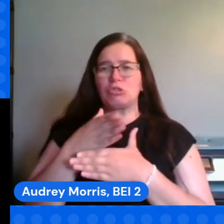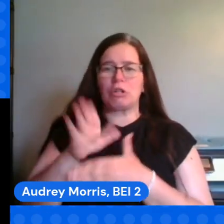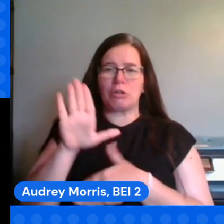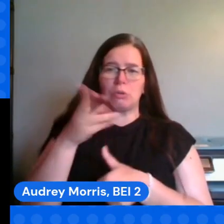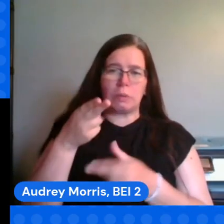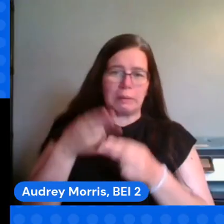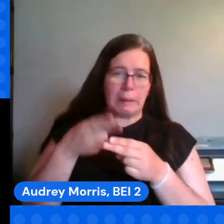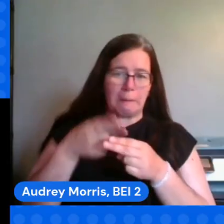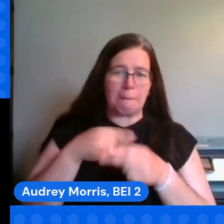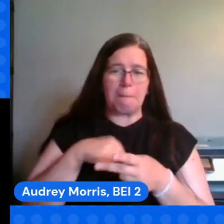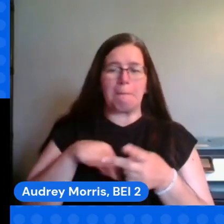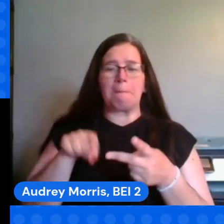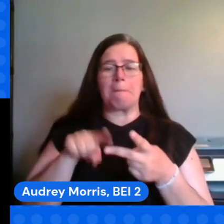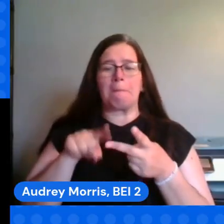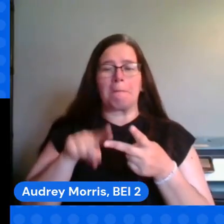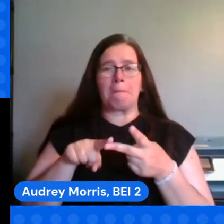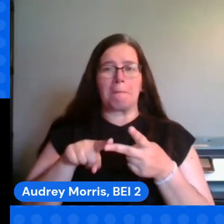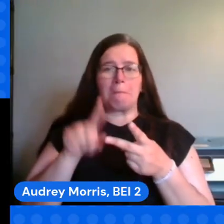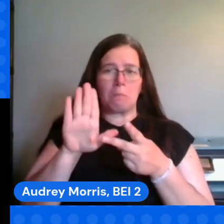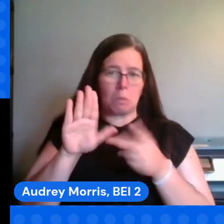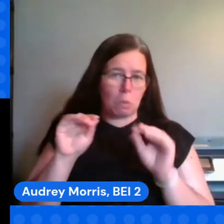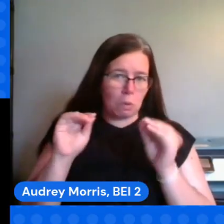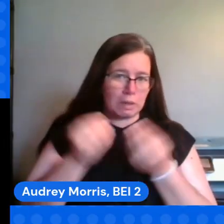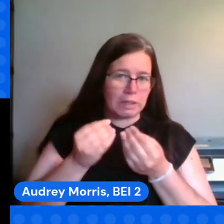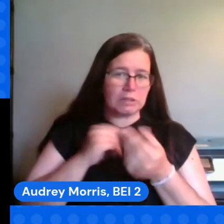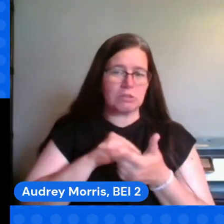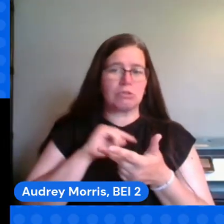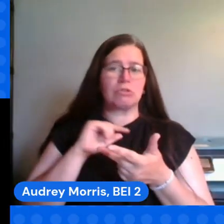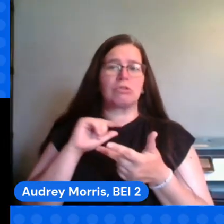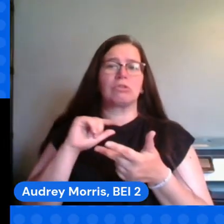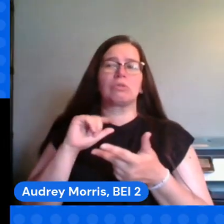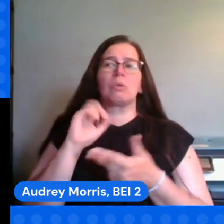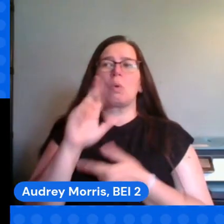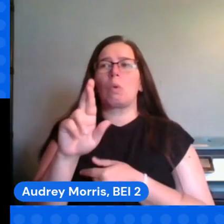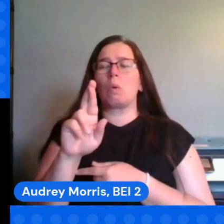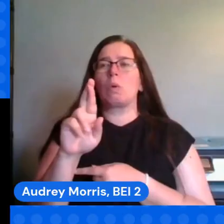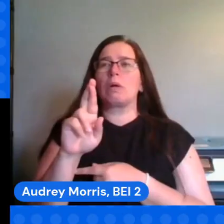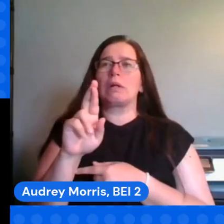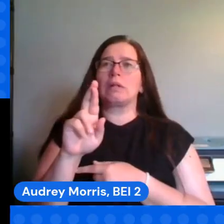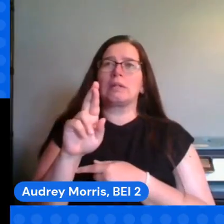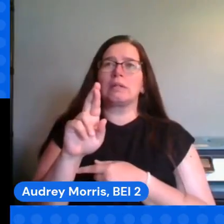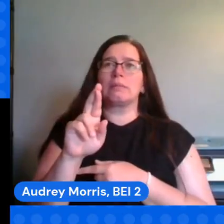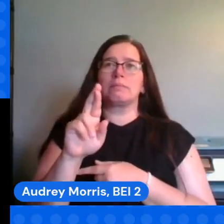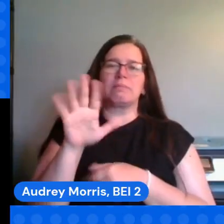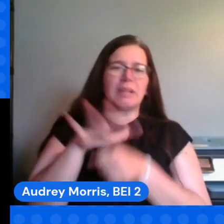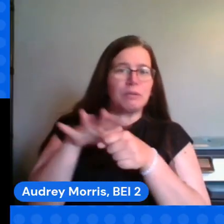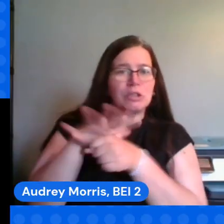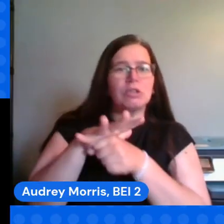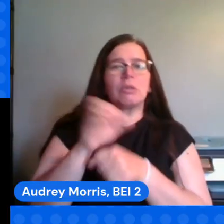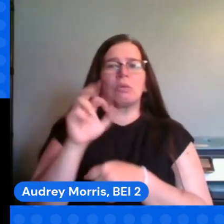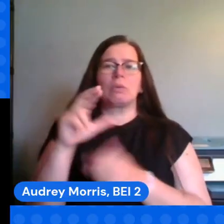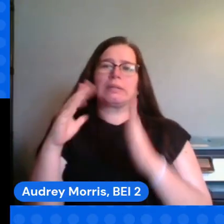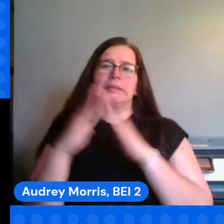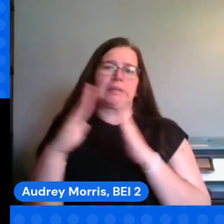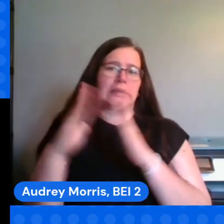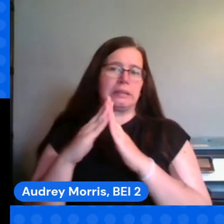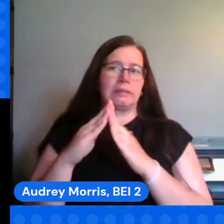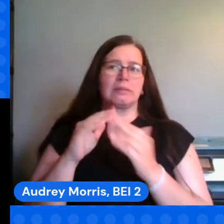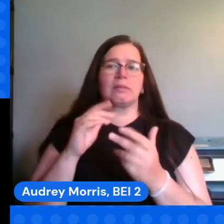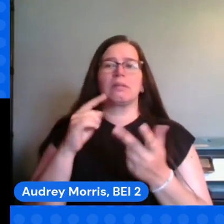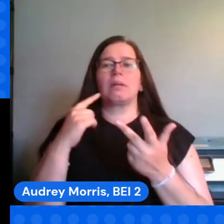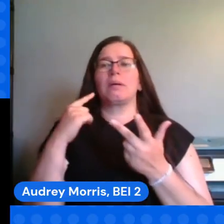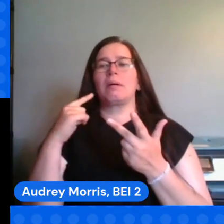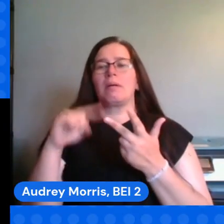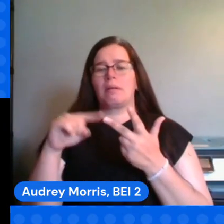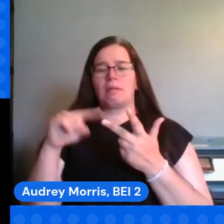name, maybe organization and or um, region or city that you're from, along with